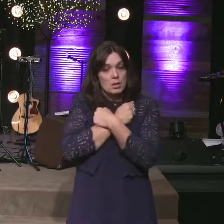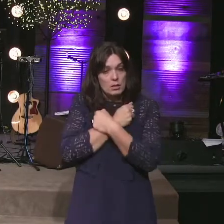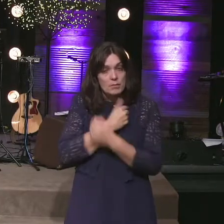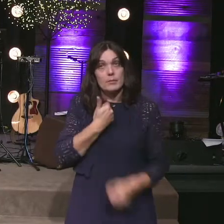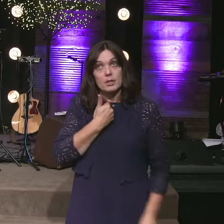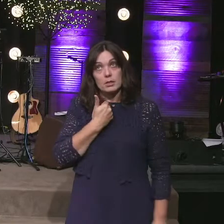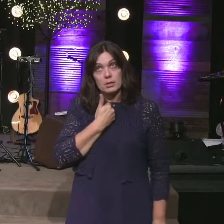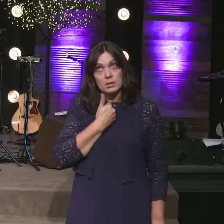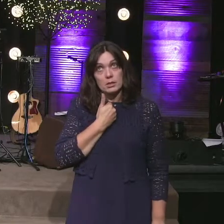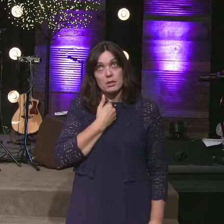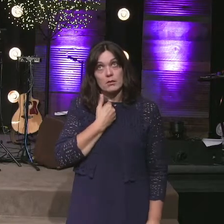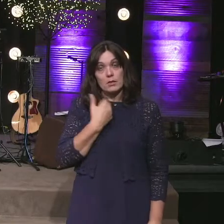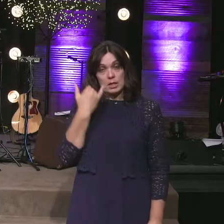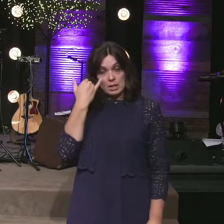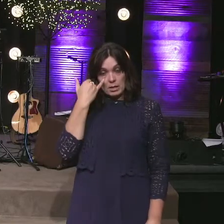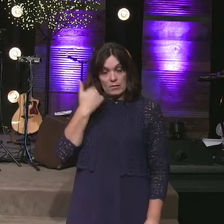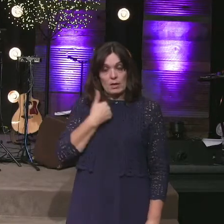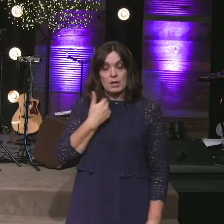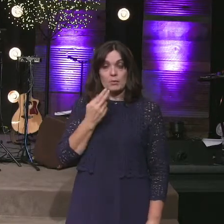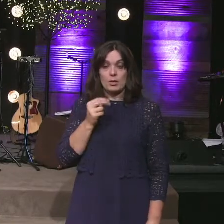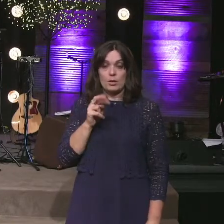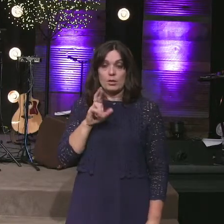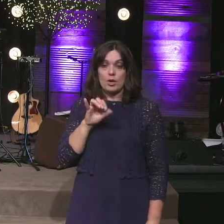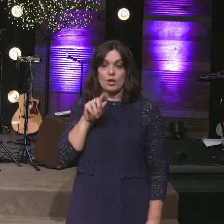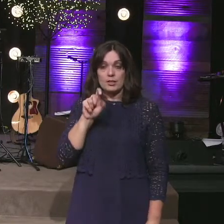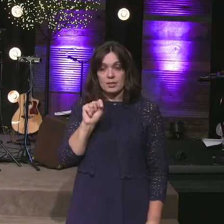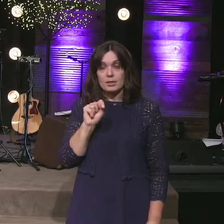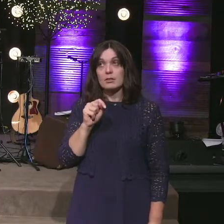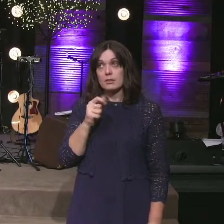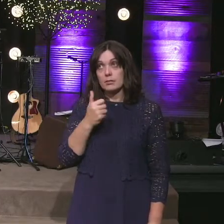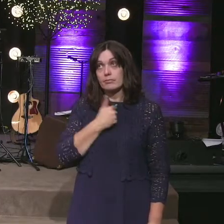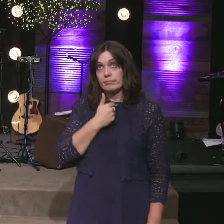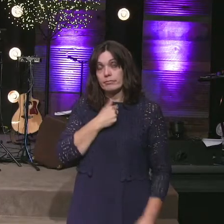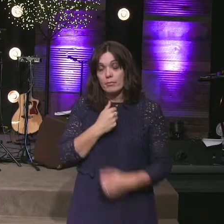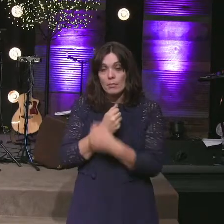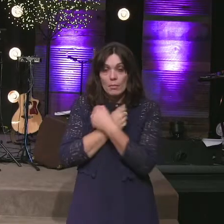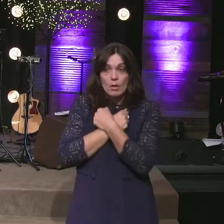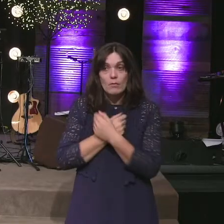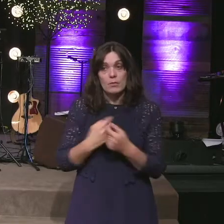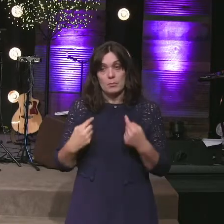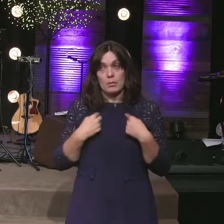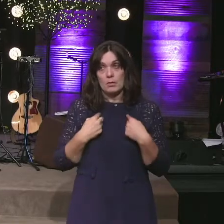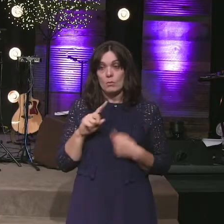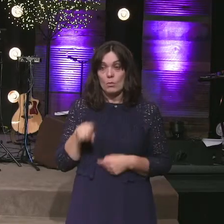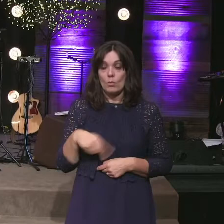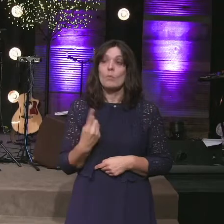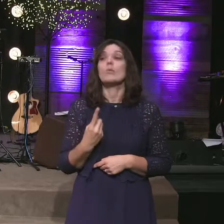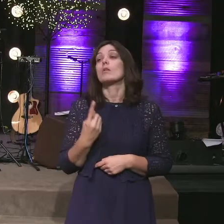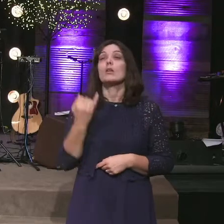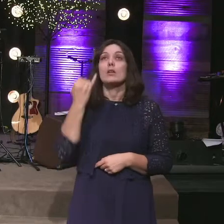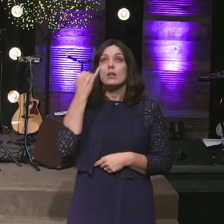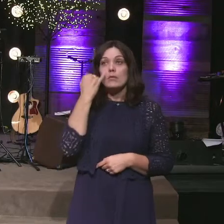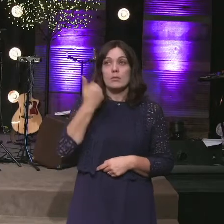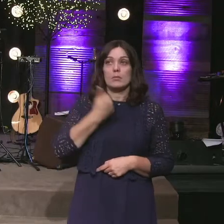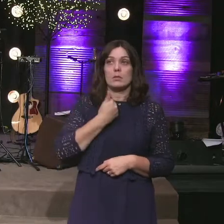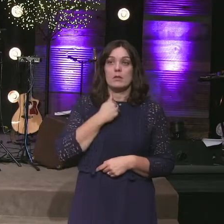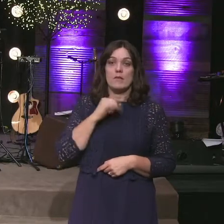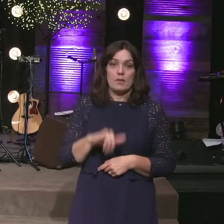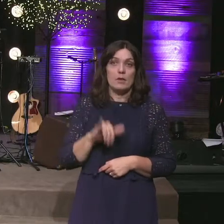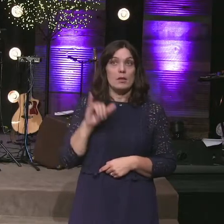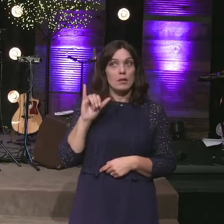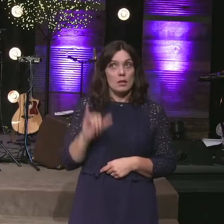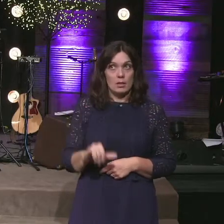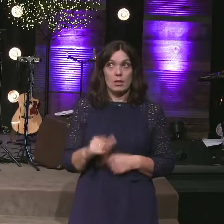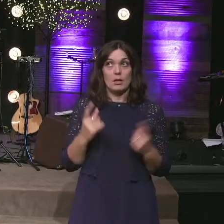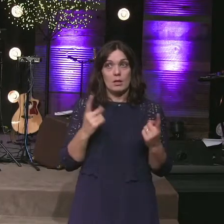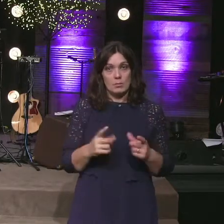I'm a narcissist, I am just in love with myself. If I'm a narcissist, that runs rampant in the last